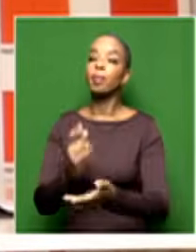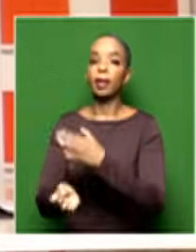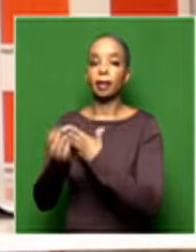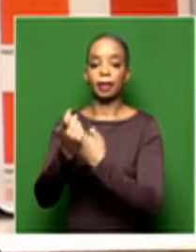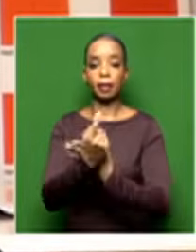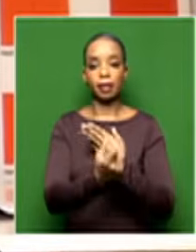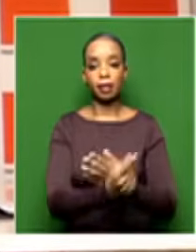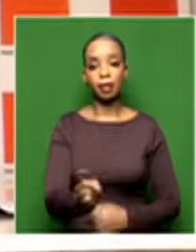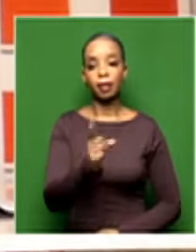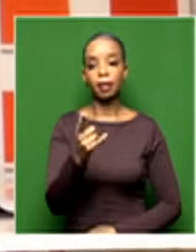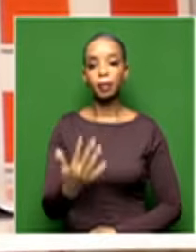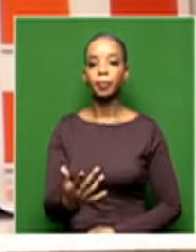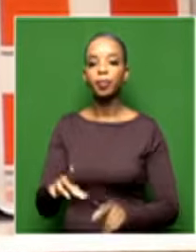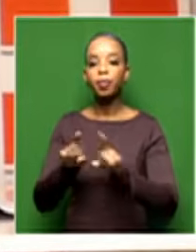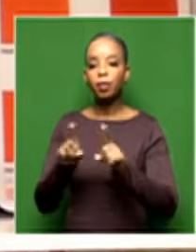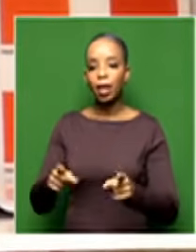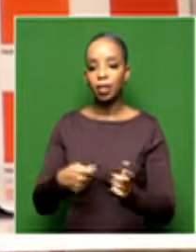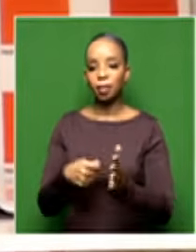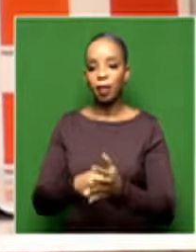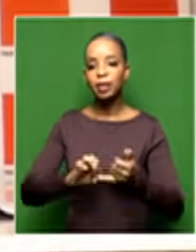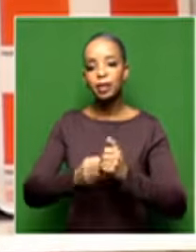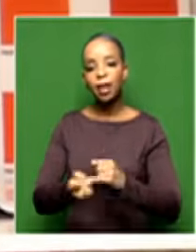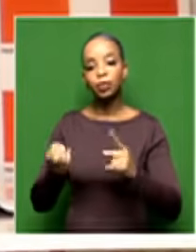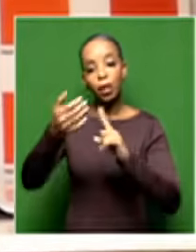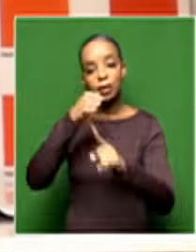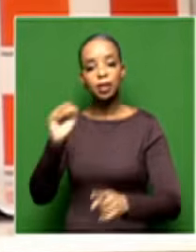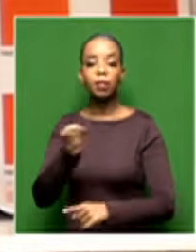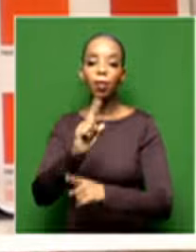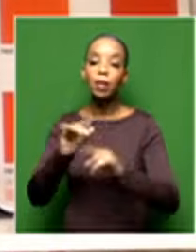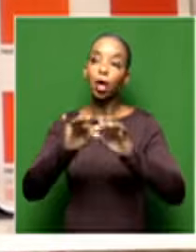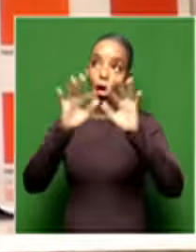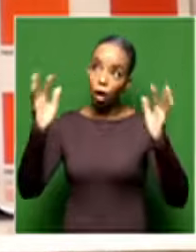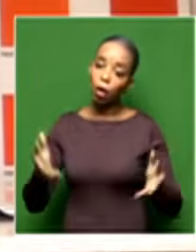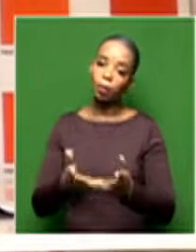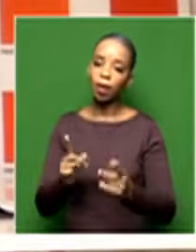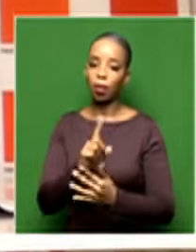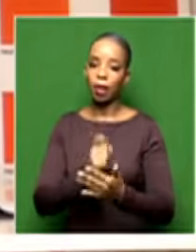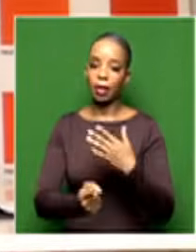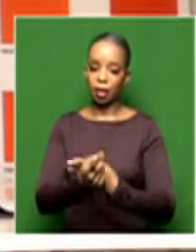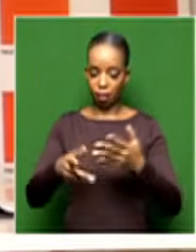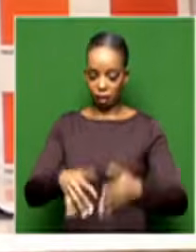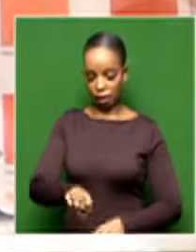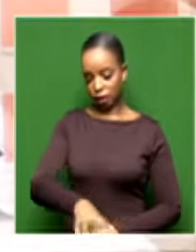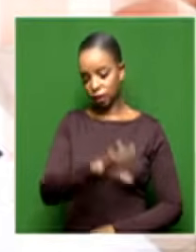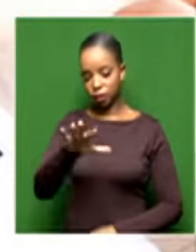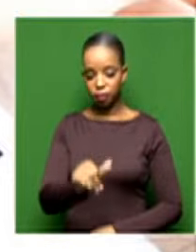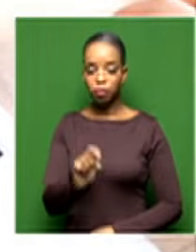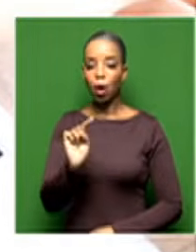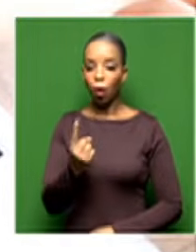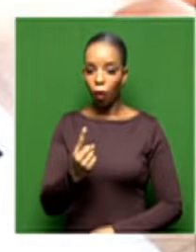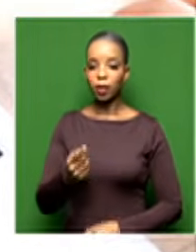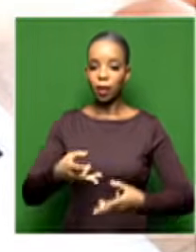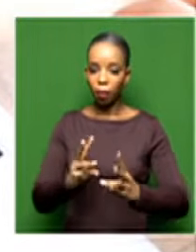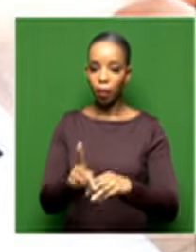what brands are trying to achieve globally, and obviously what will start happening locally, is the omni-channel purchase becomes